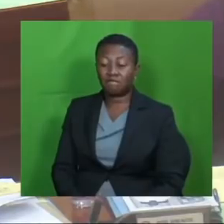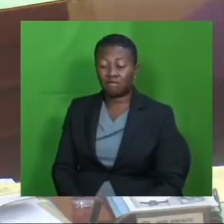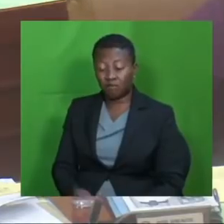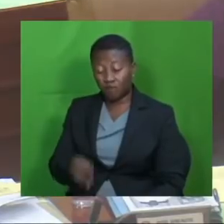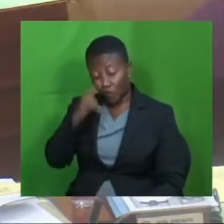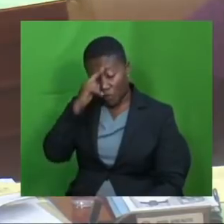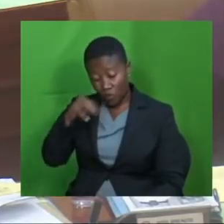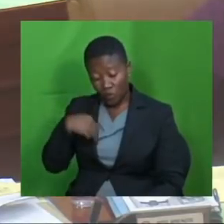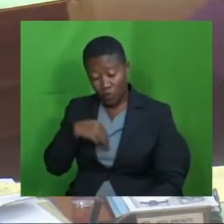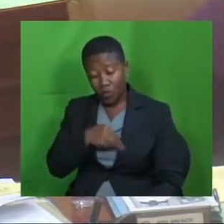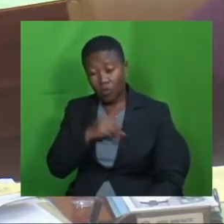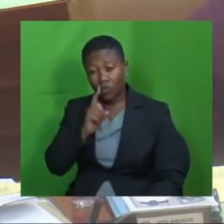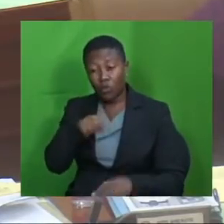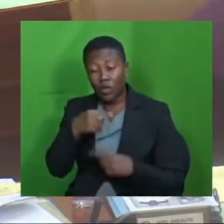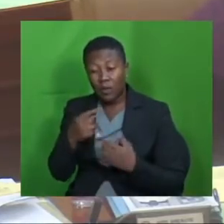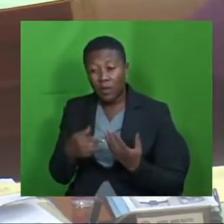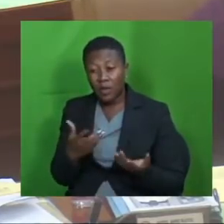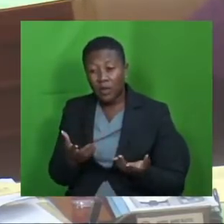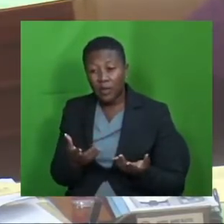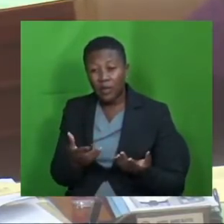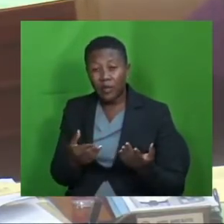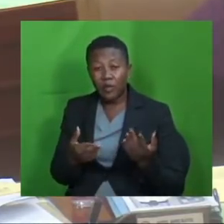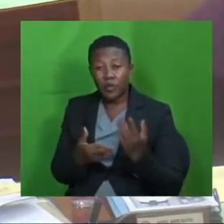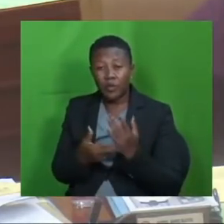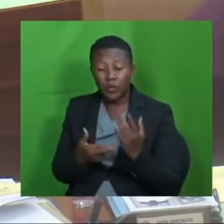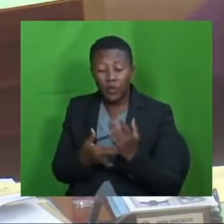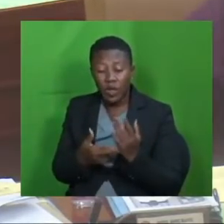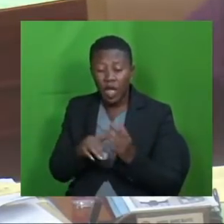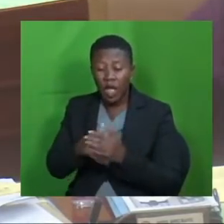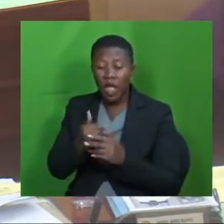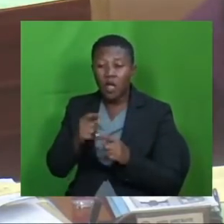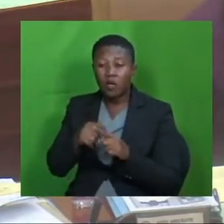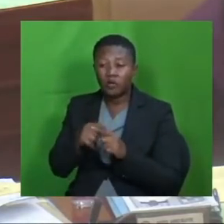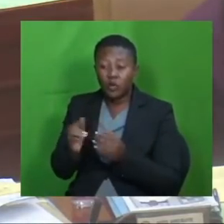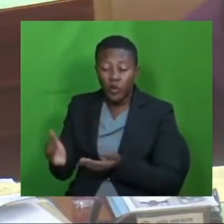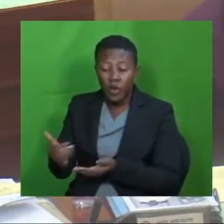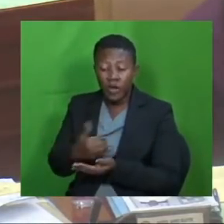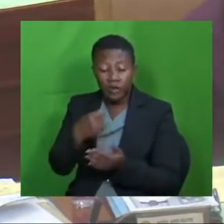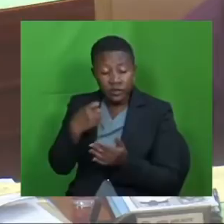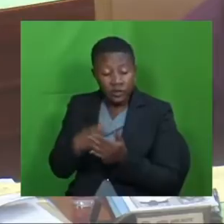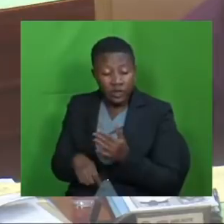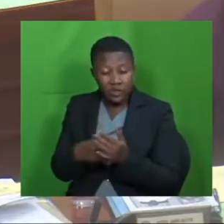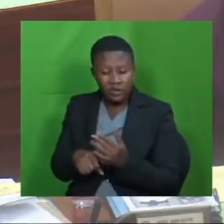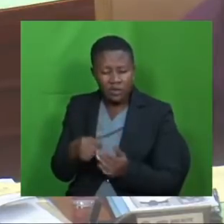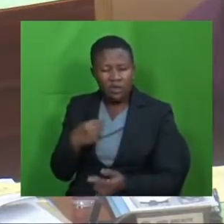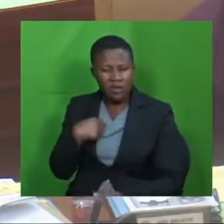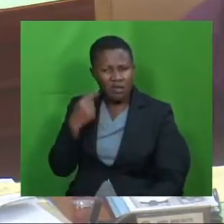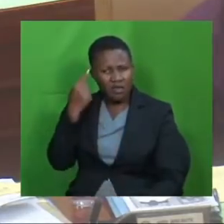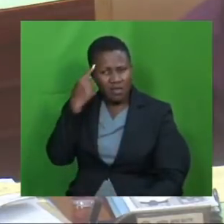talking about reference to how the tax will be collected. And I think that we are told